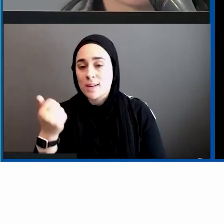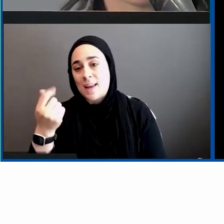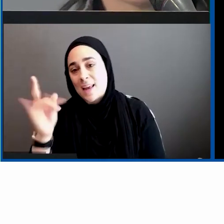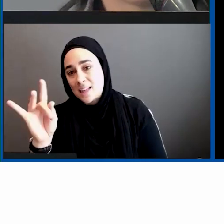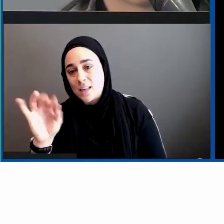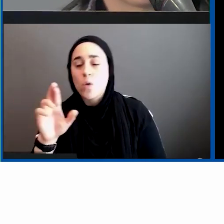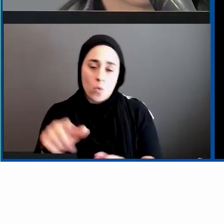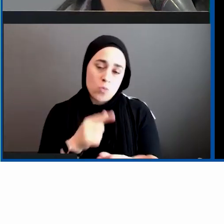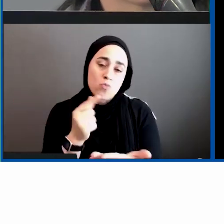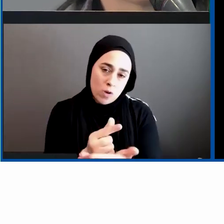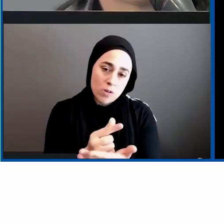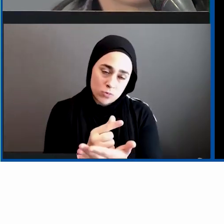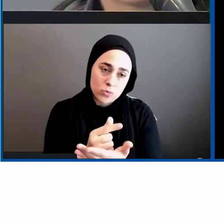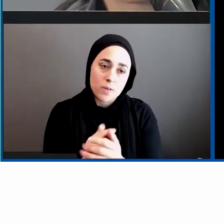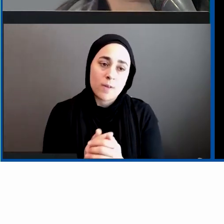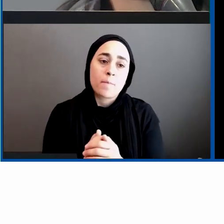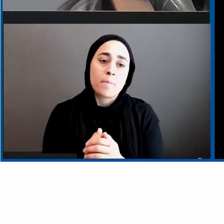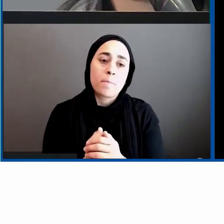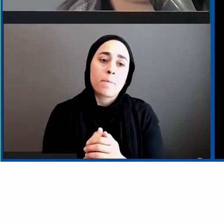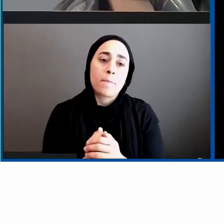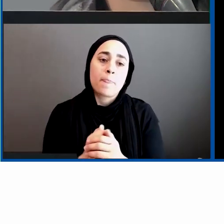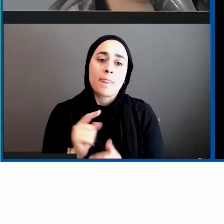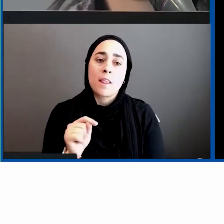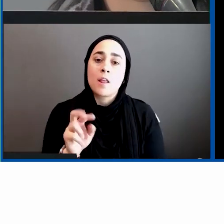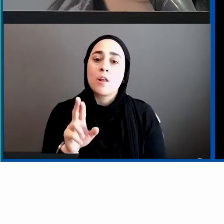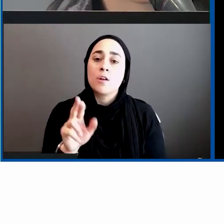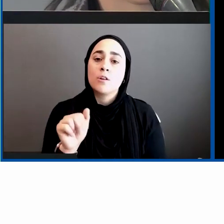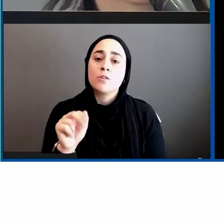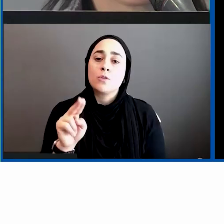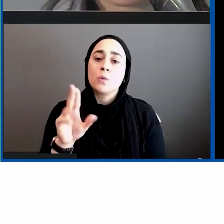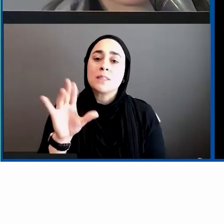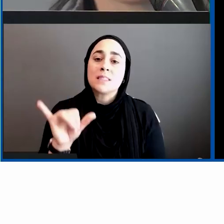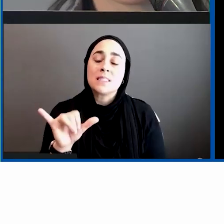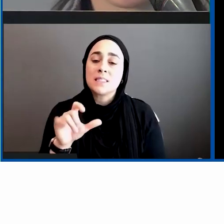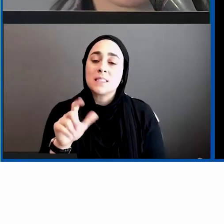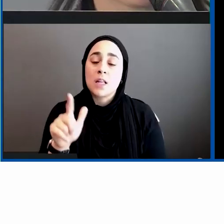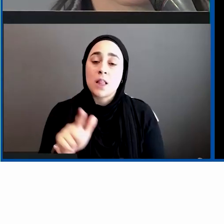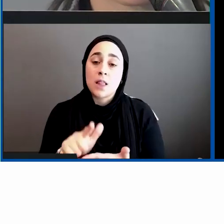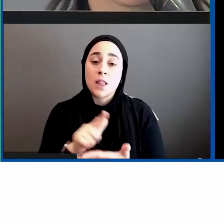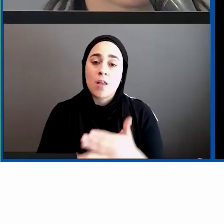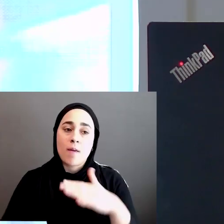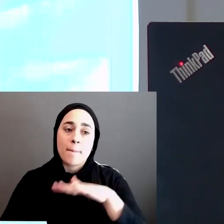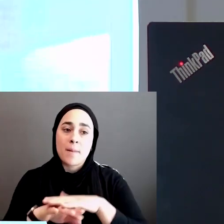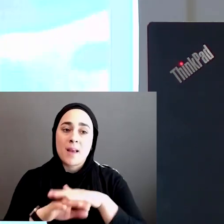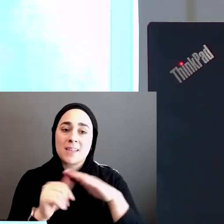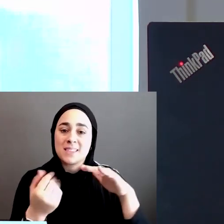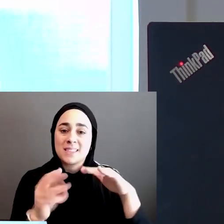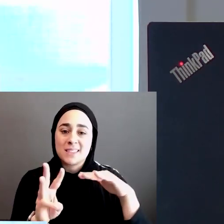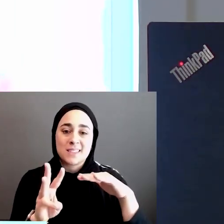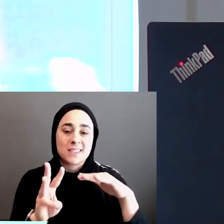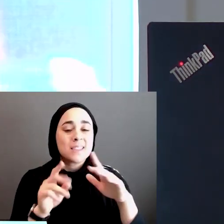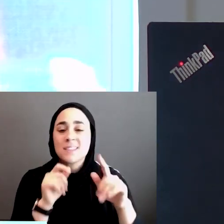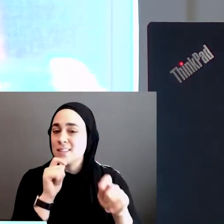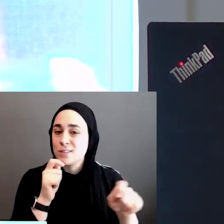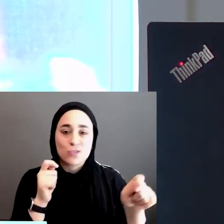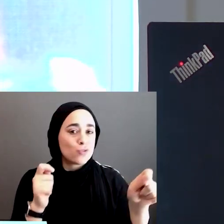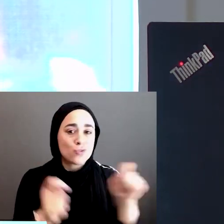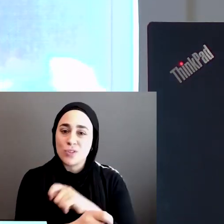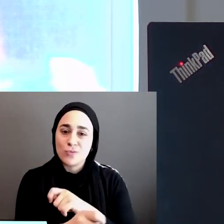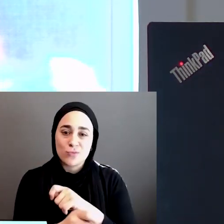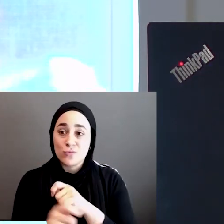is the age. But in the truancy laws, it always went up to 16, and they didn't change the truancy laws when they changed the education